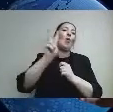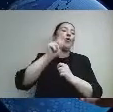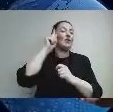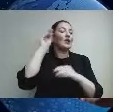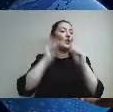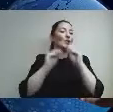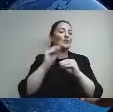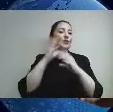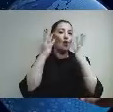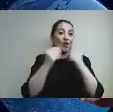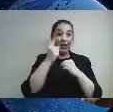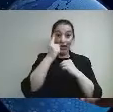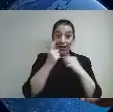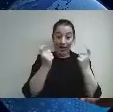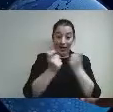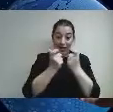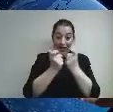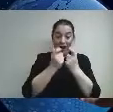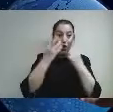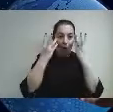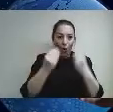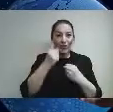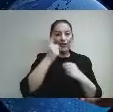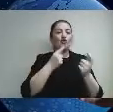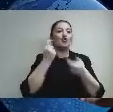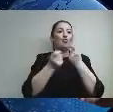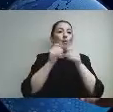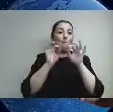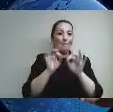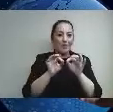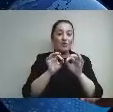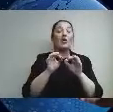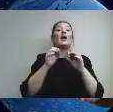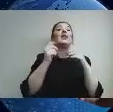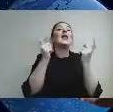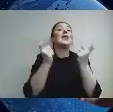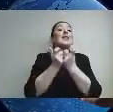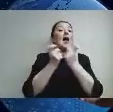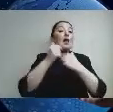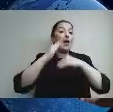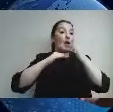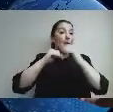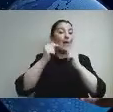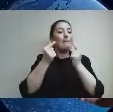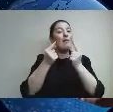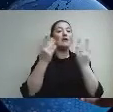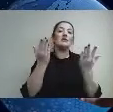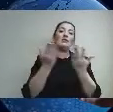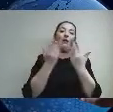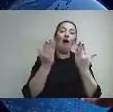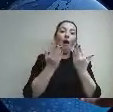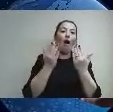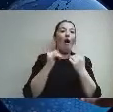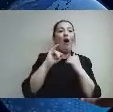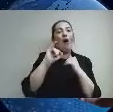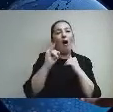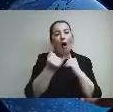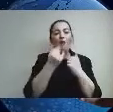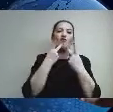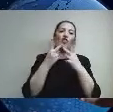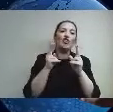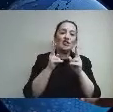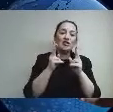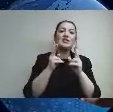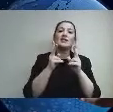but their structures are, as you know, more haphazard, and you need a speed so that you can